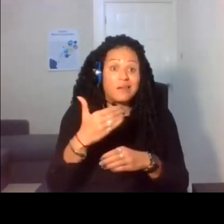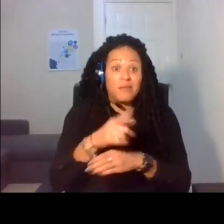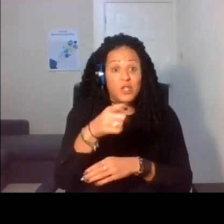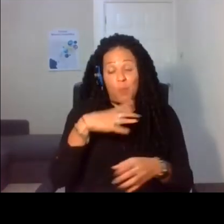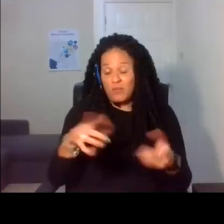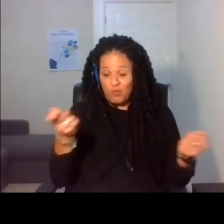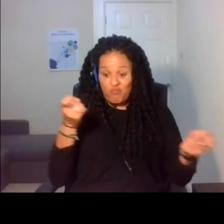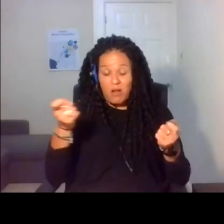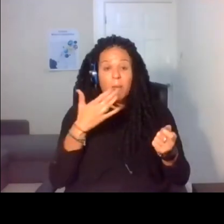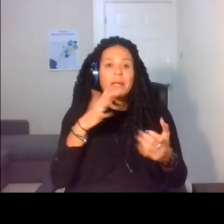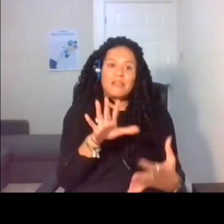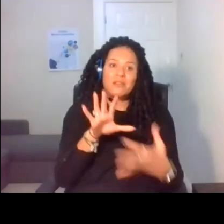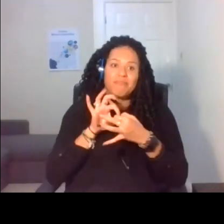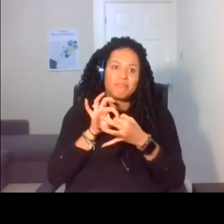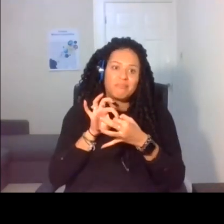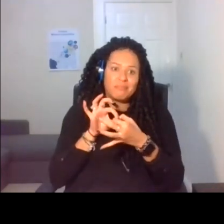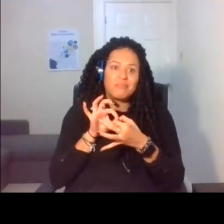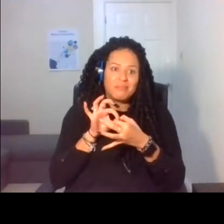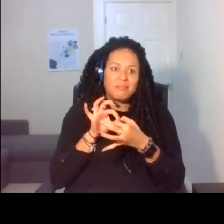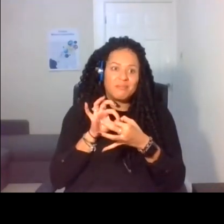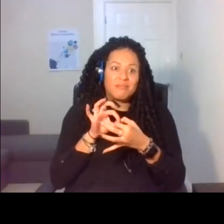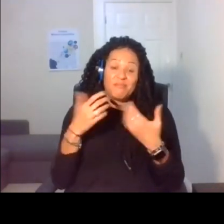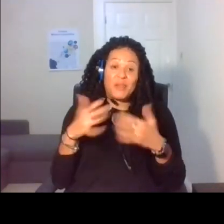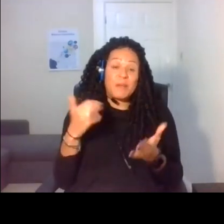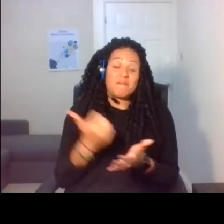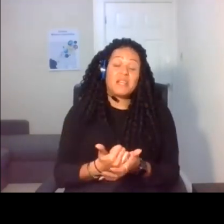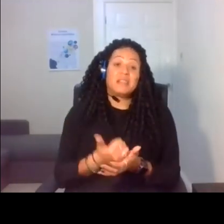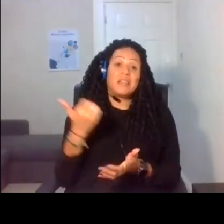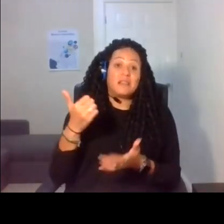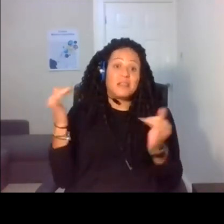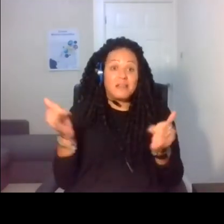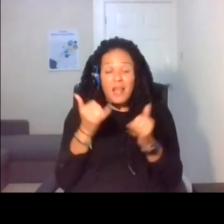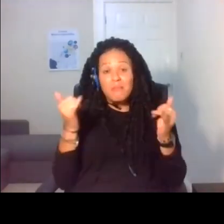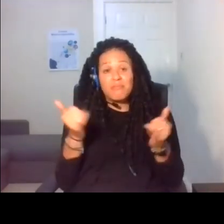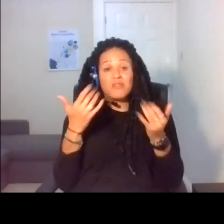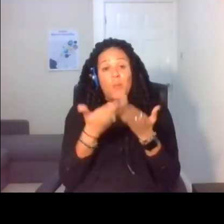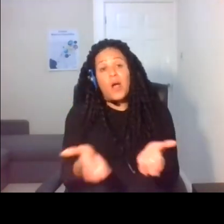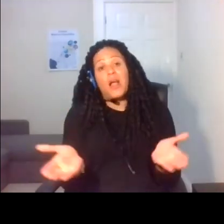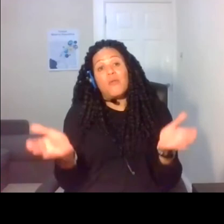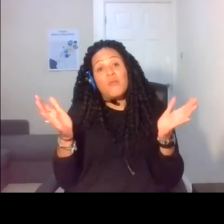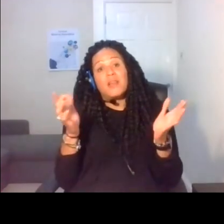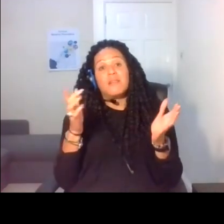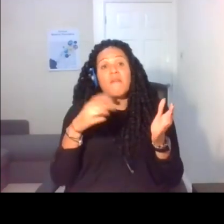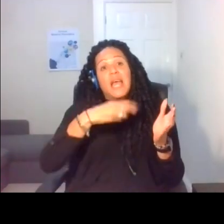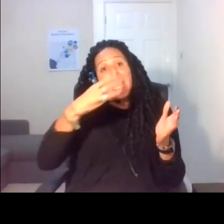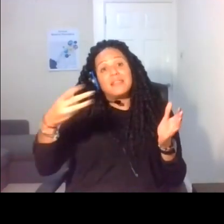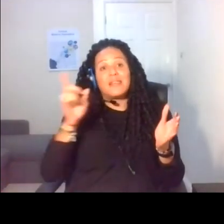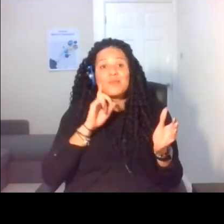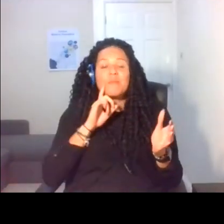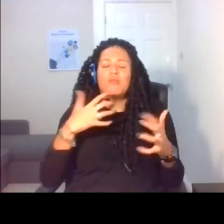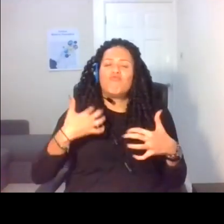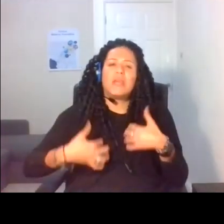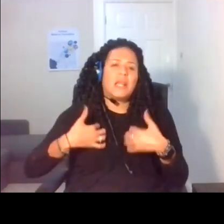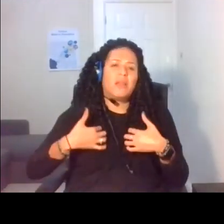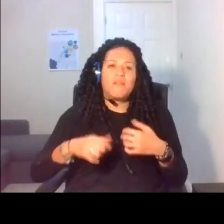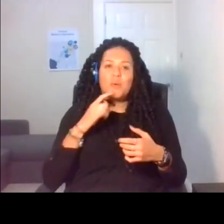please get in touch. It's just been fantastic celebrating such a wide range of Essex women, and we're really looking forward to seeing